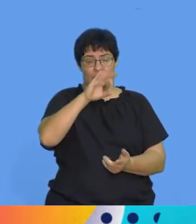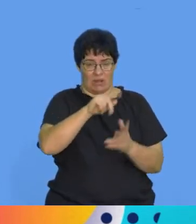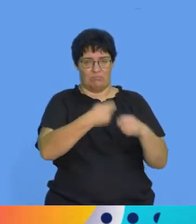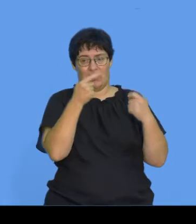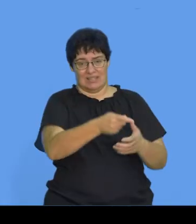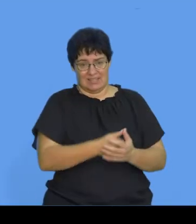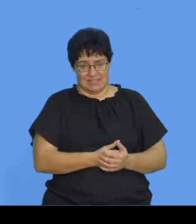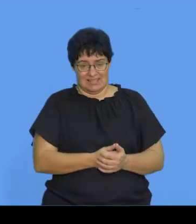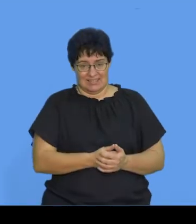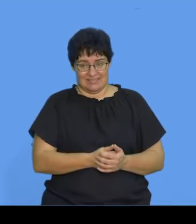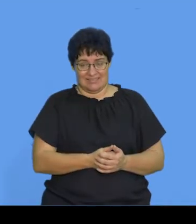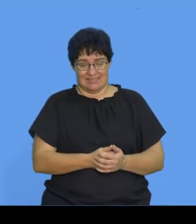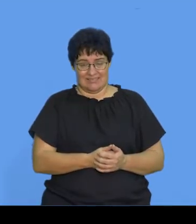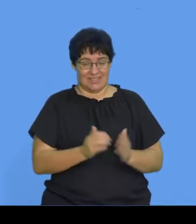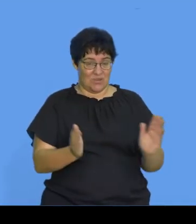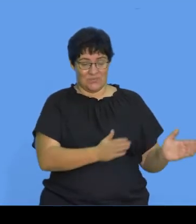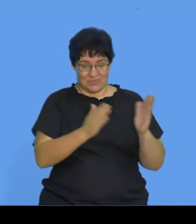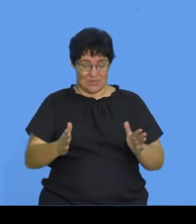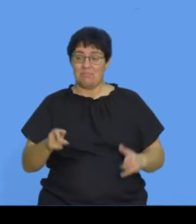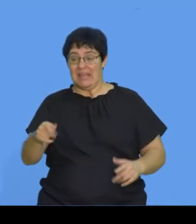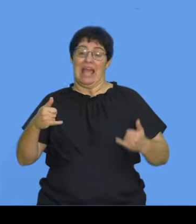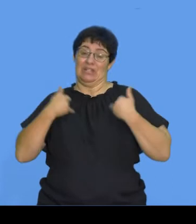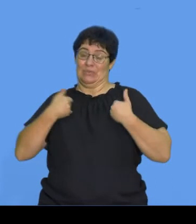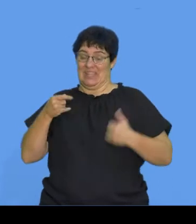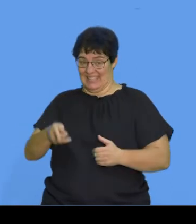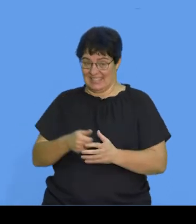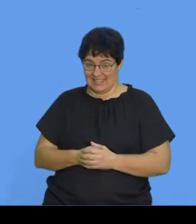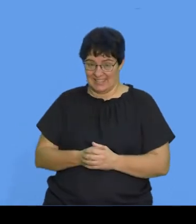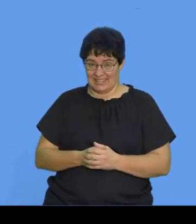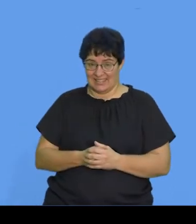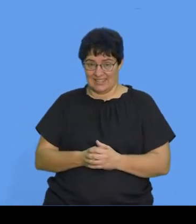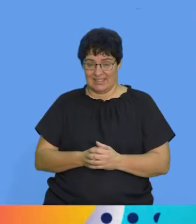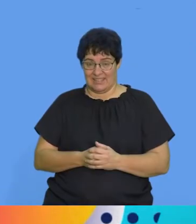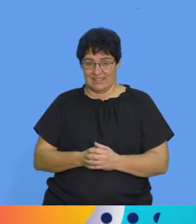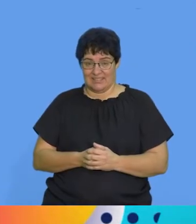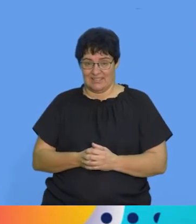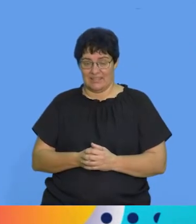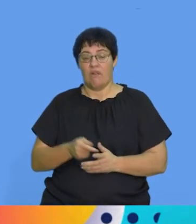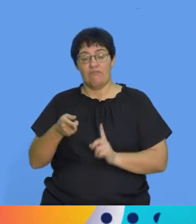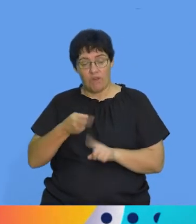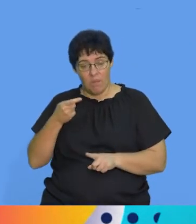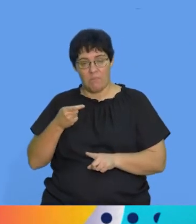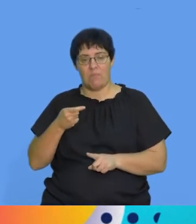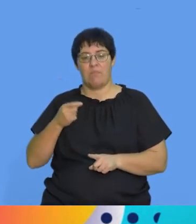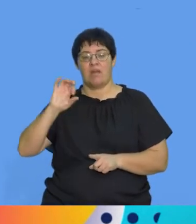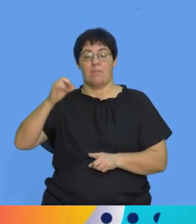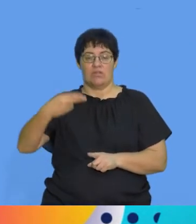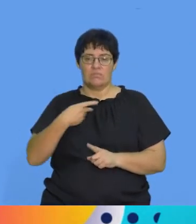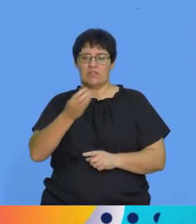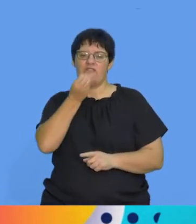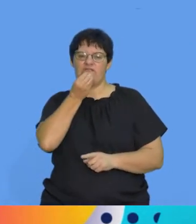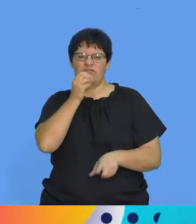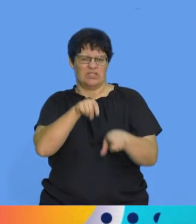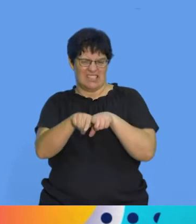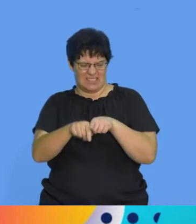polysaccharide. Now the fun part, I enjoy this part, right, of the